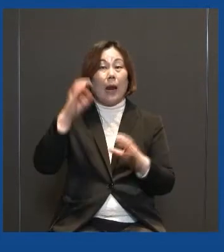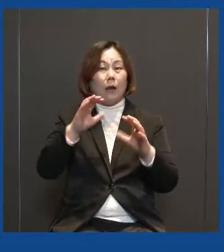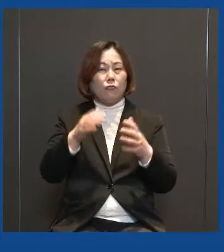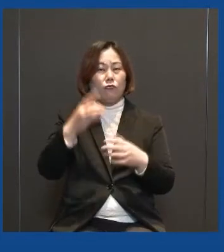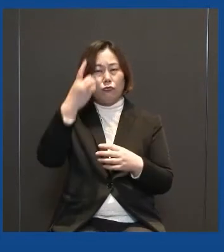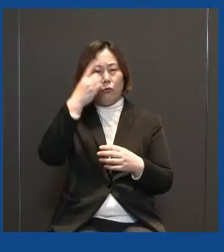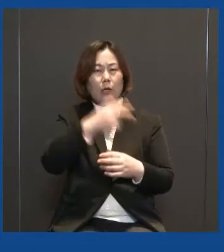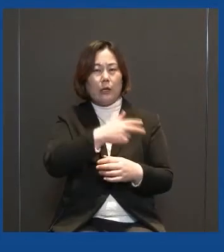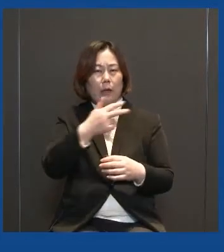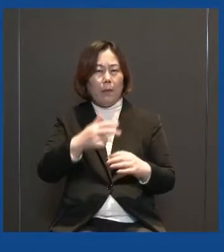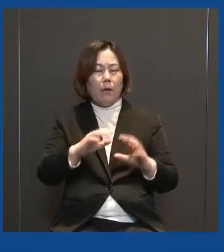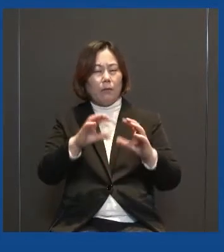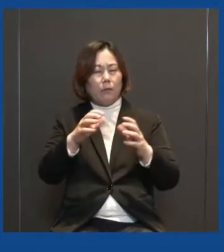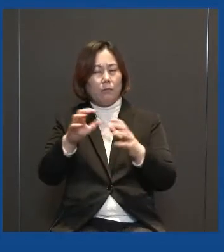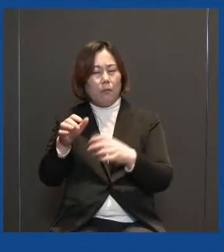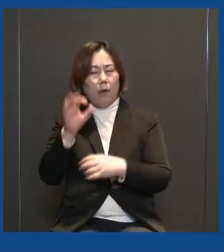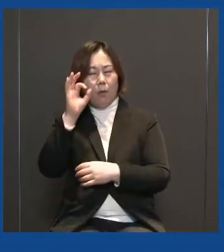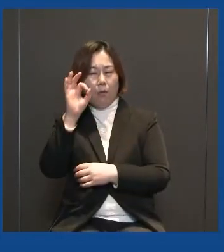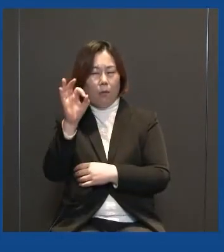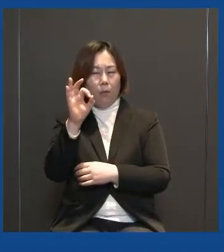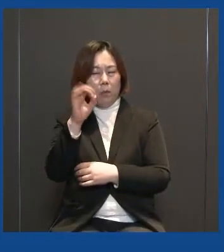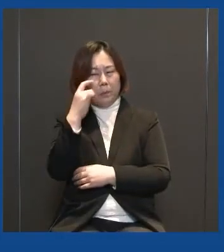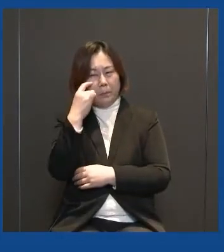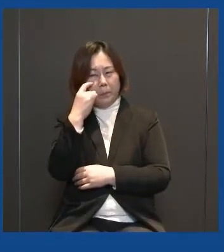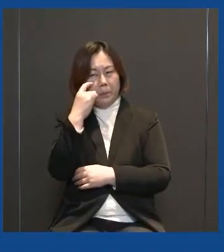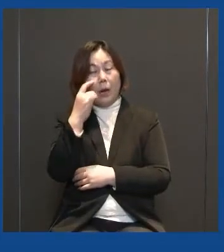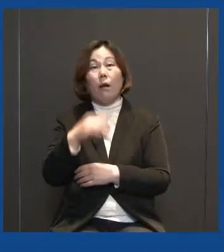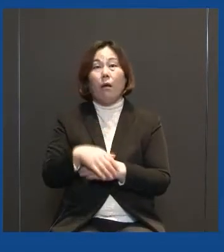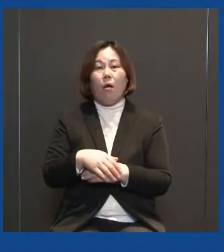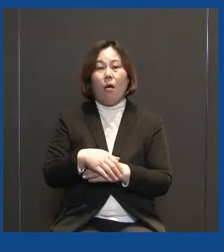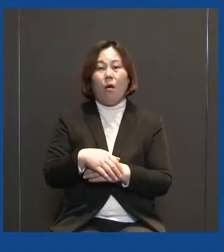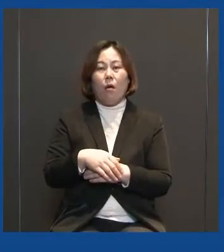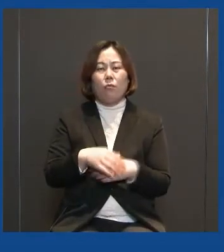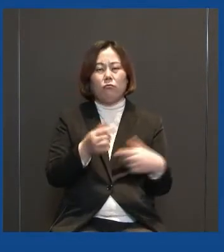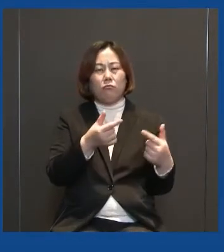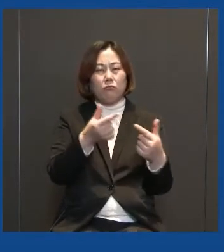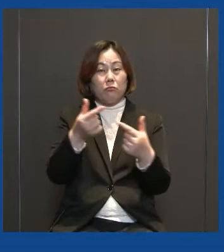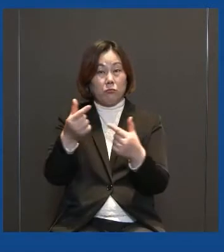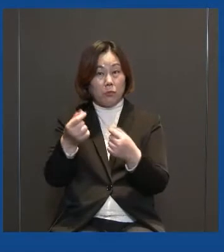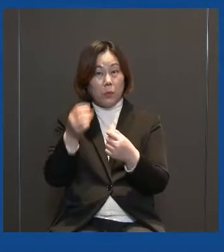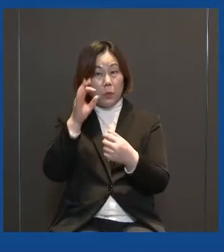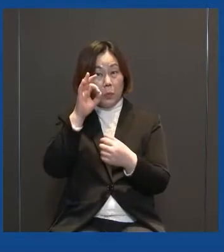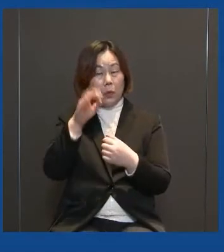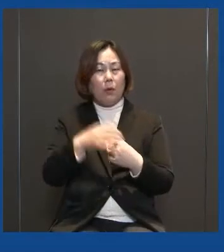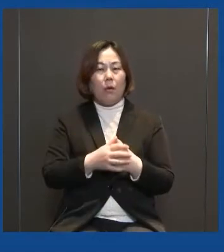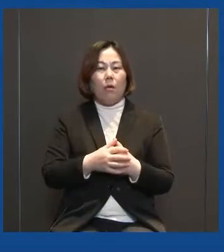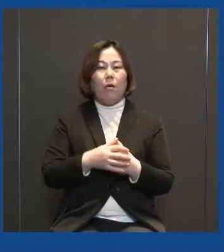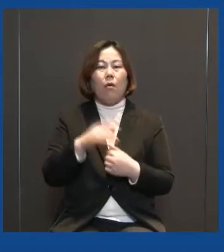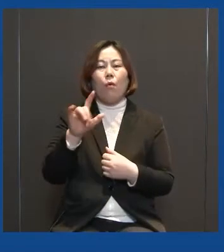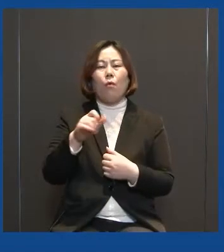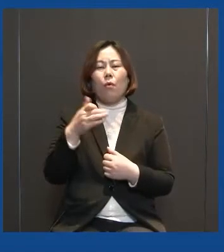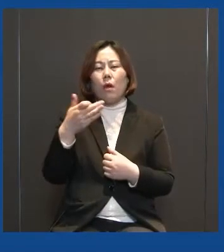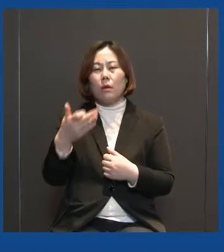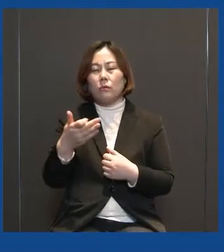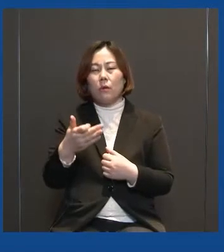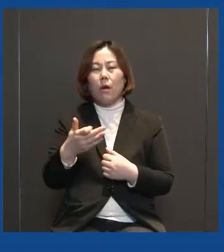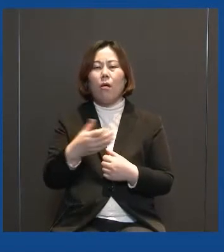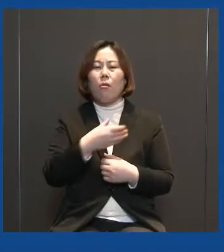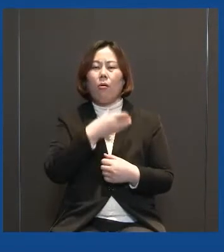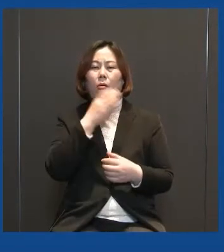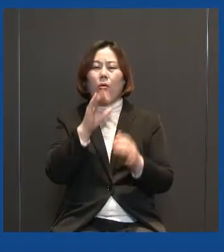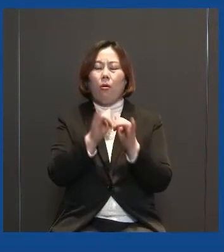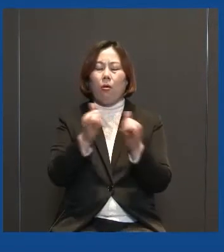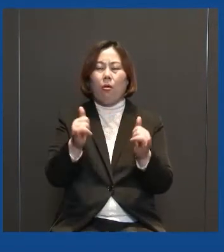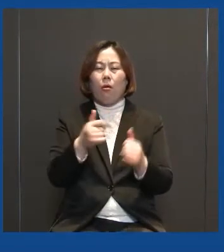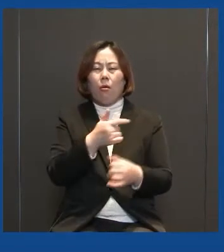Most of all, as we've heard from these 3 different cases from Korea, Germany, and Denmark, the commonality is